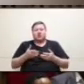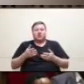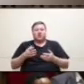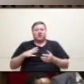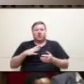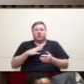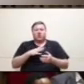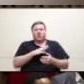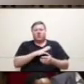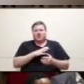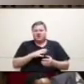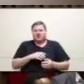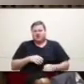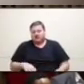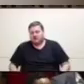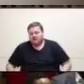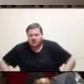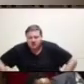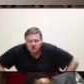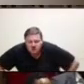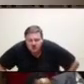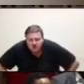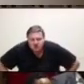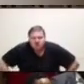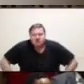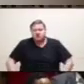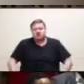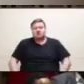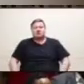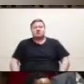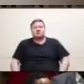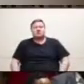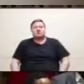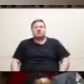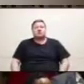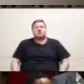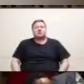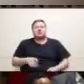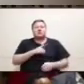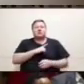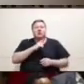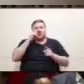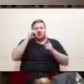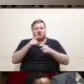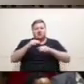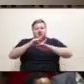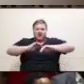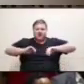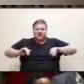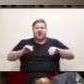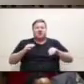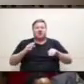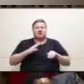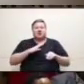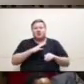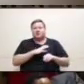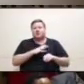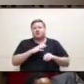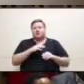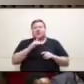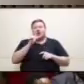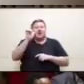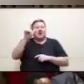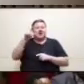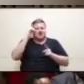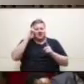I've indicated, because decisions were taken by the divided council, and later on, those decisions